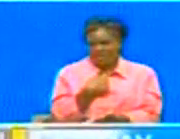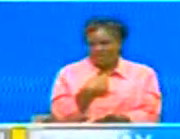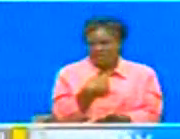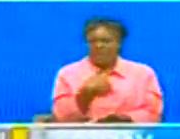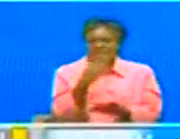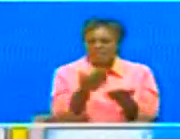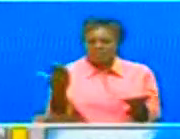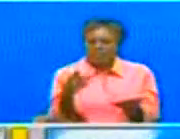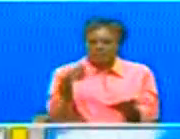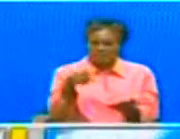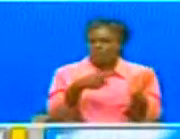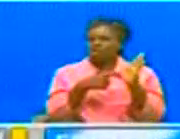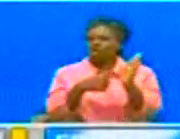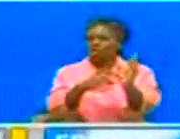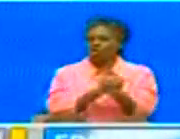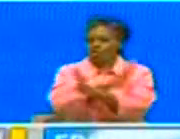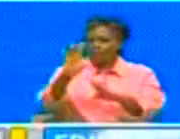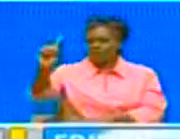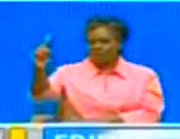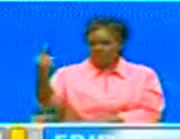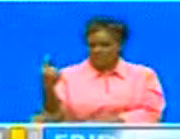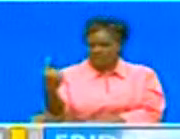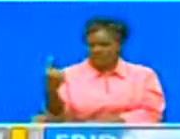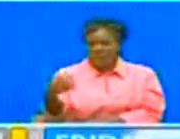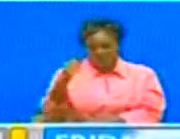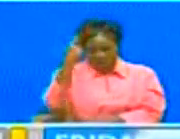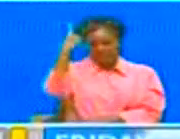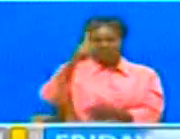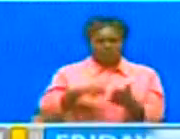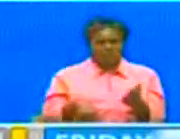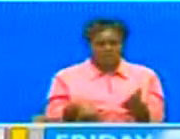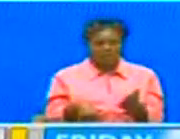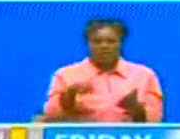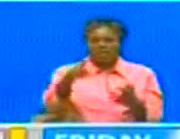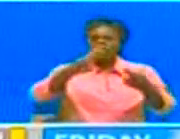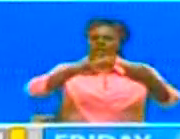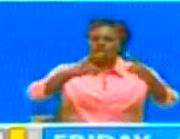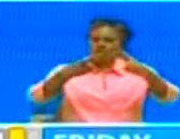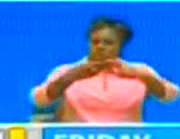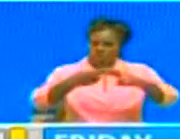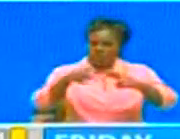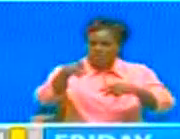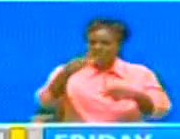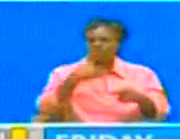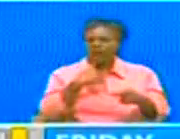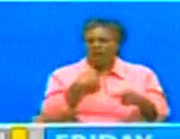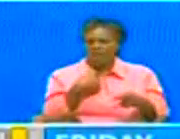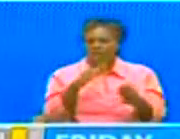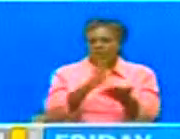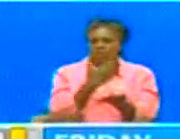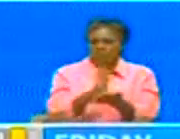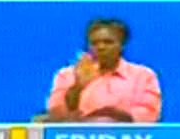there's some things that, you know, stood out for me. First of all, I realized the cordial relationship and of course mutual respect that you have